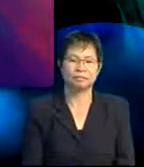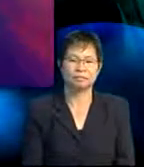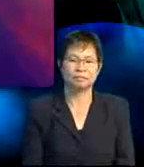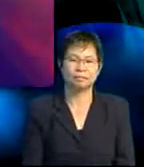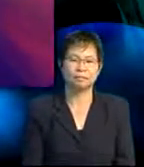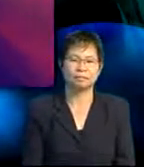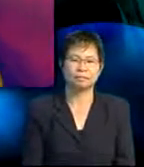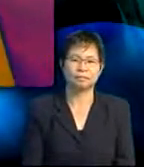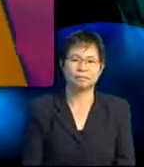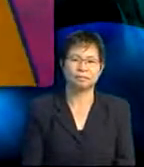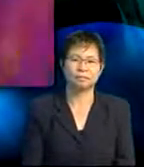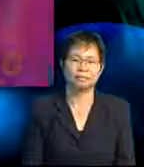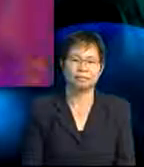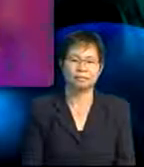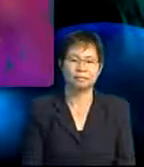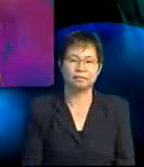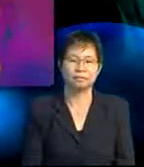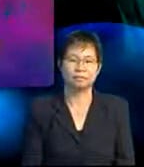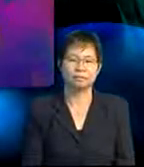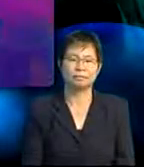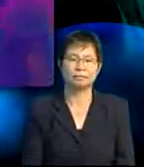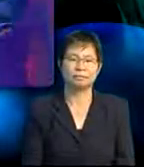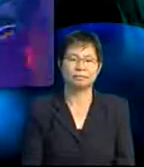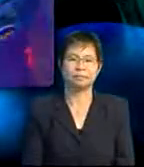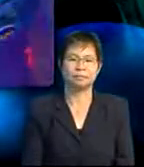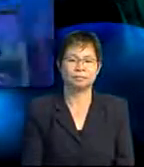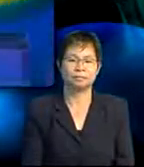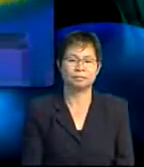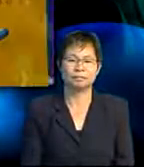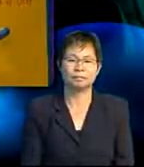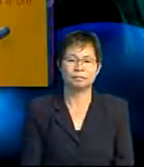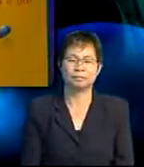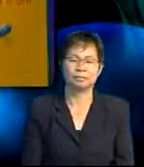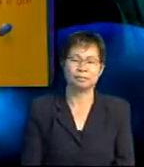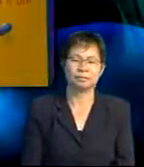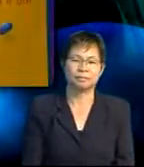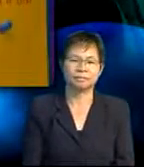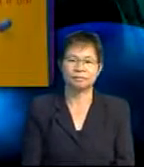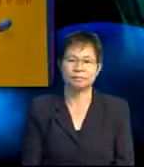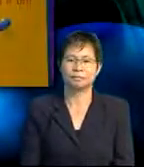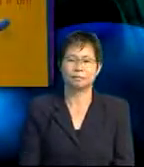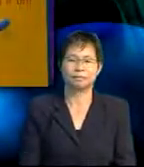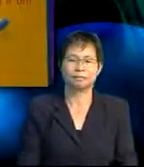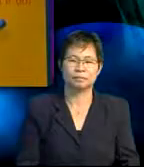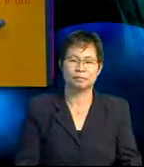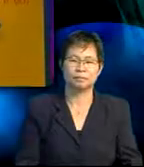the big, big book. Now it's the word machine.